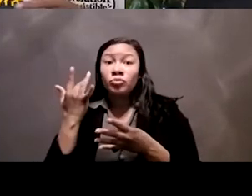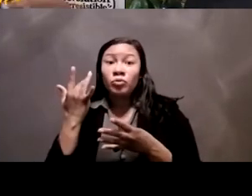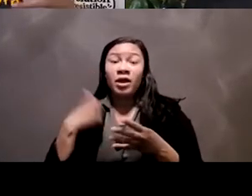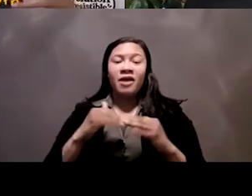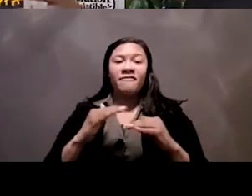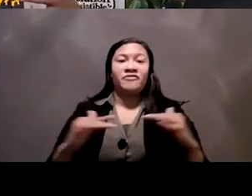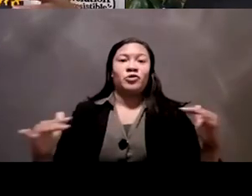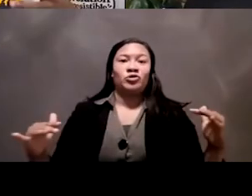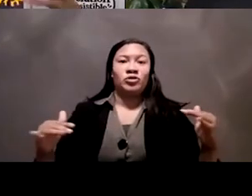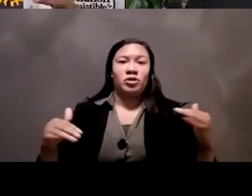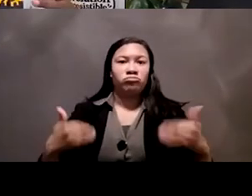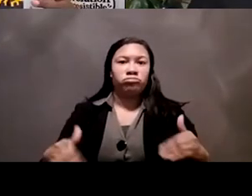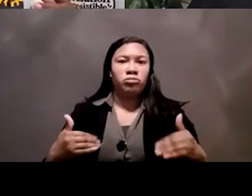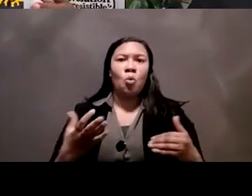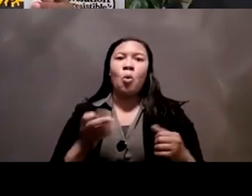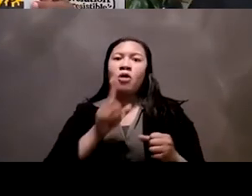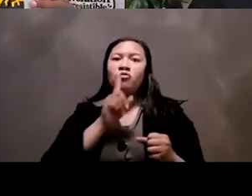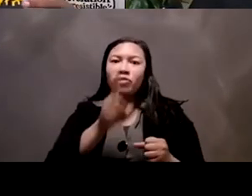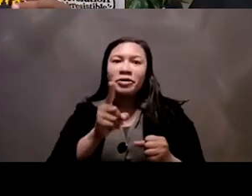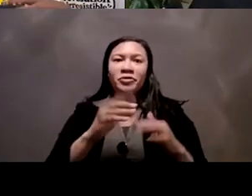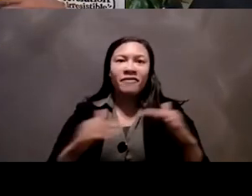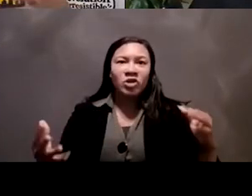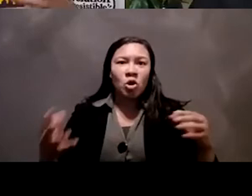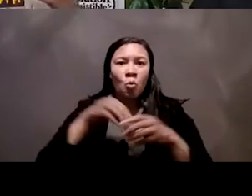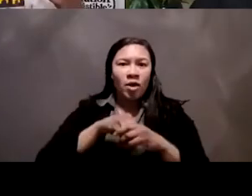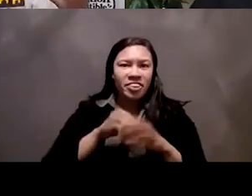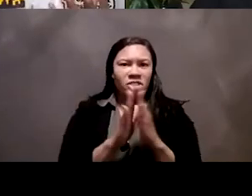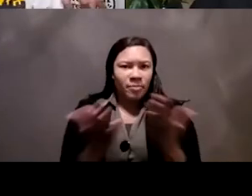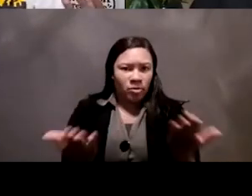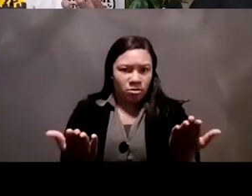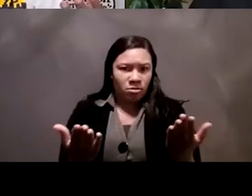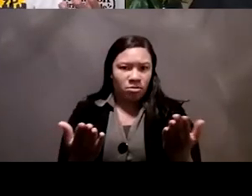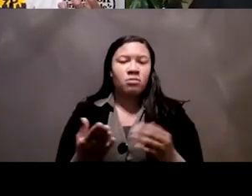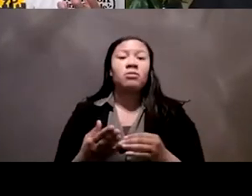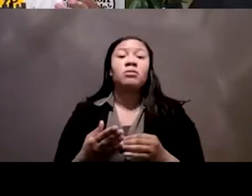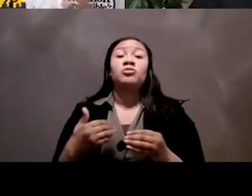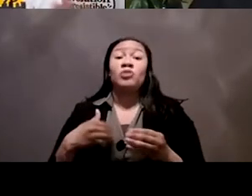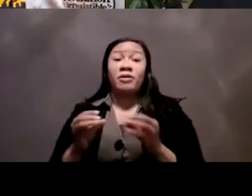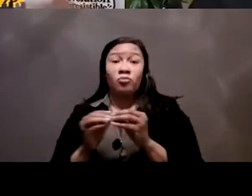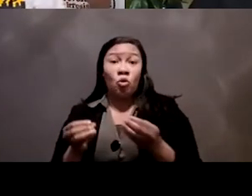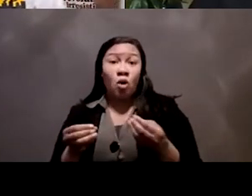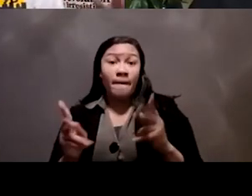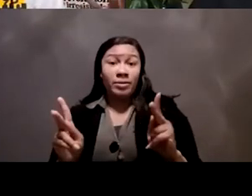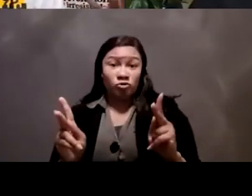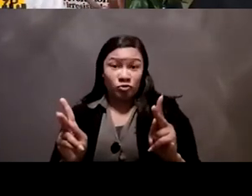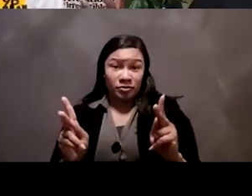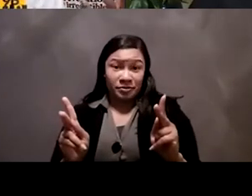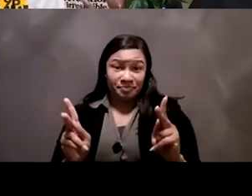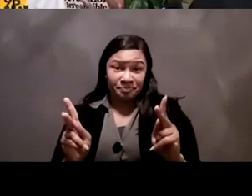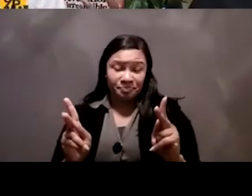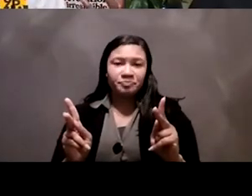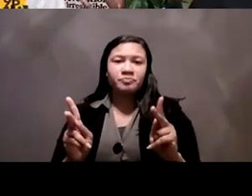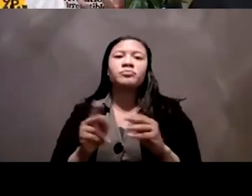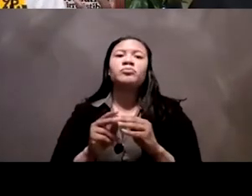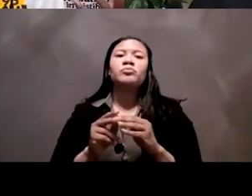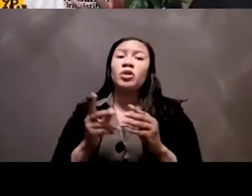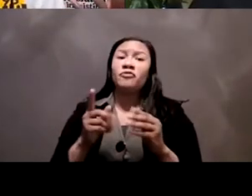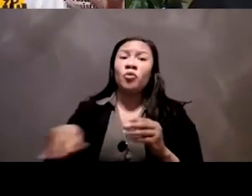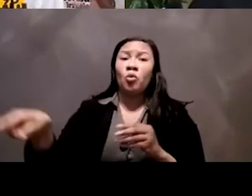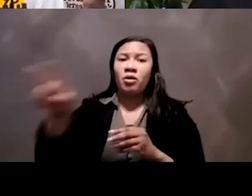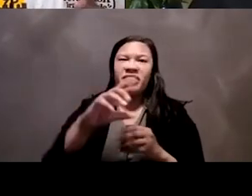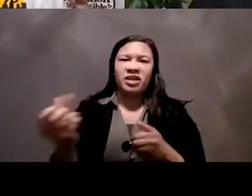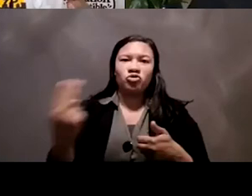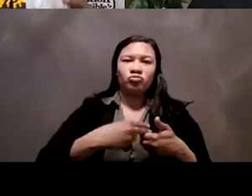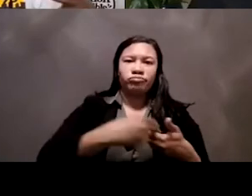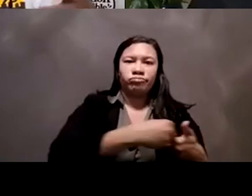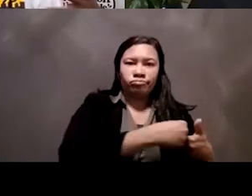like real diversity that exists in a text, the more opportunities for entry there are. my past life was doing social media. And